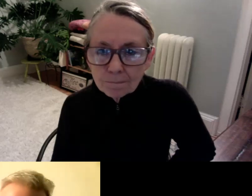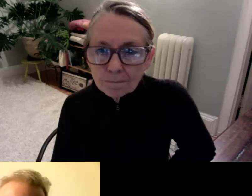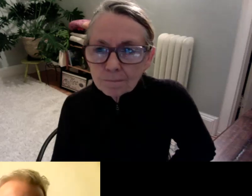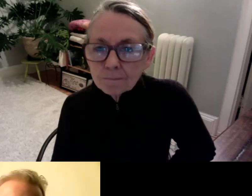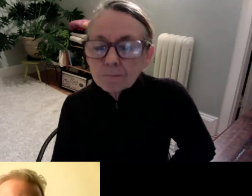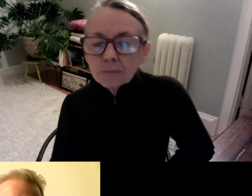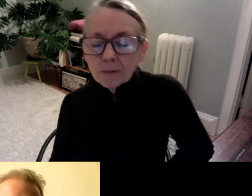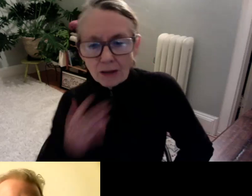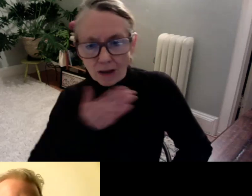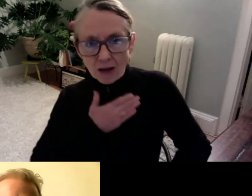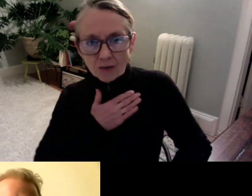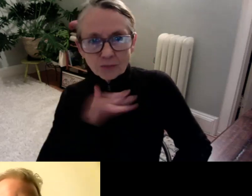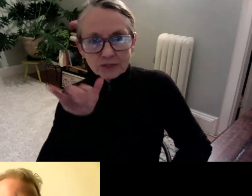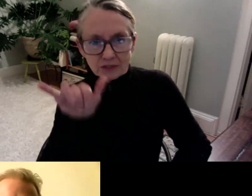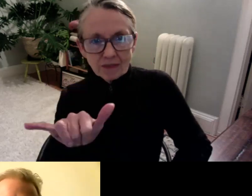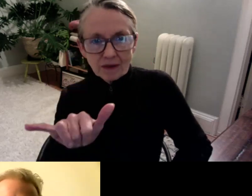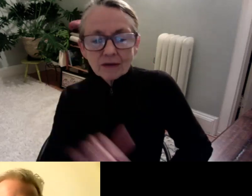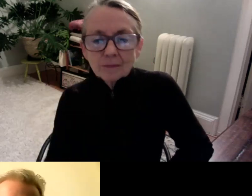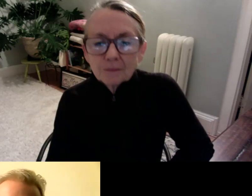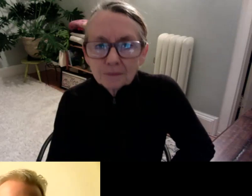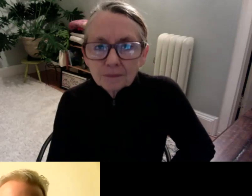No, I appreciate that.